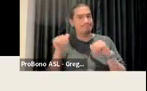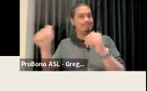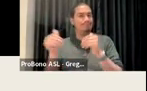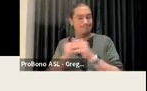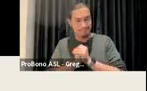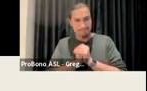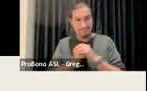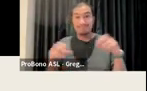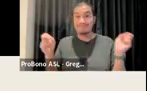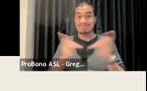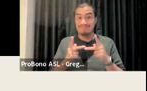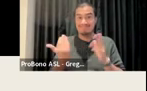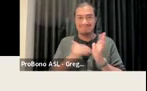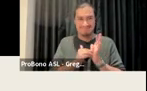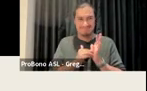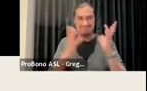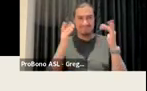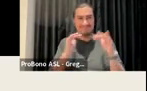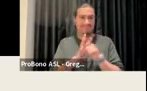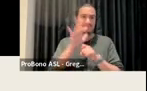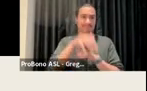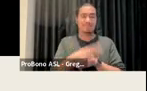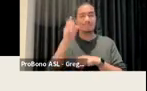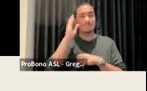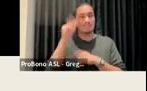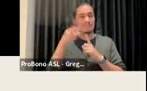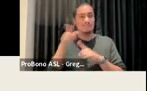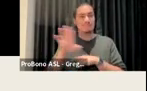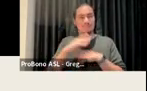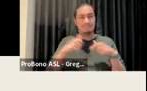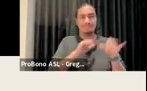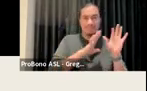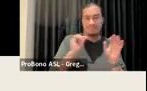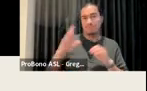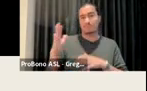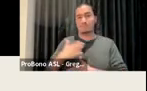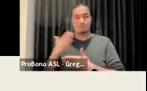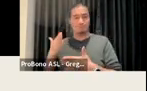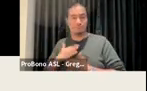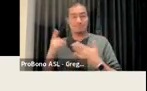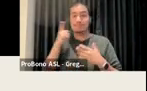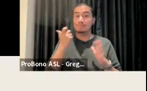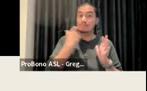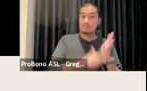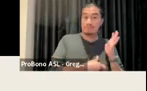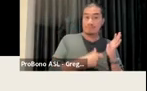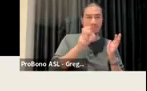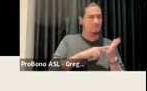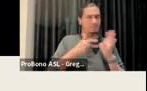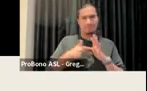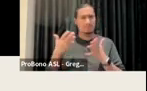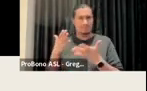Okay, again, spiel over. So thinking back to your sacrifices or your joys, just because it costs you something doesn't mean it didn't bring you